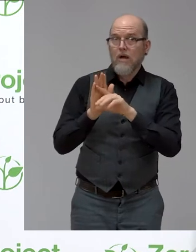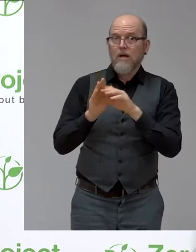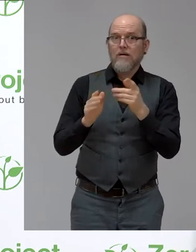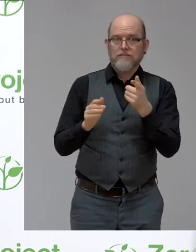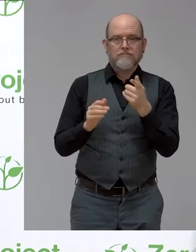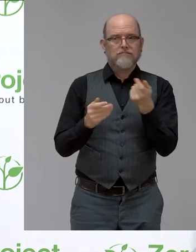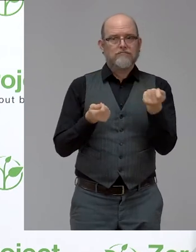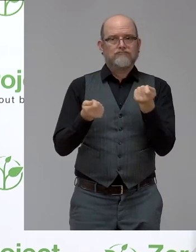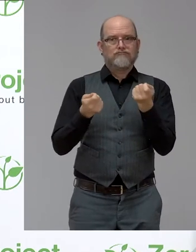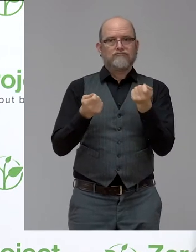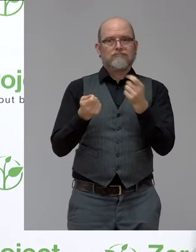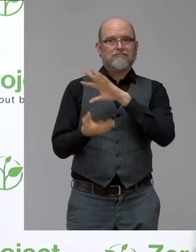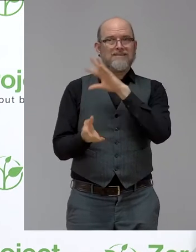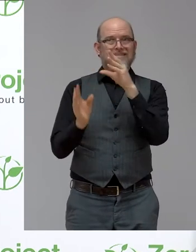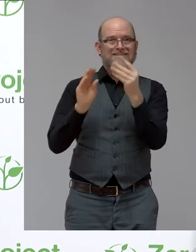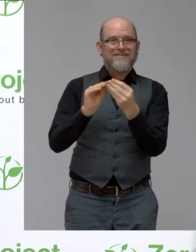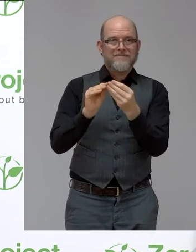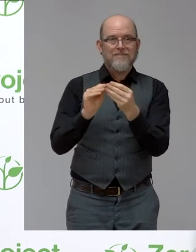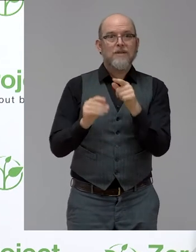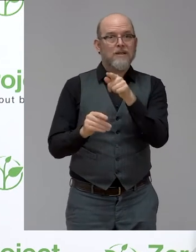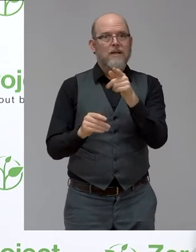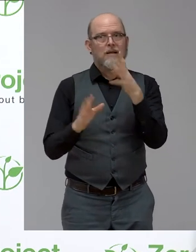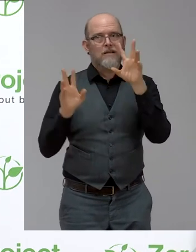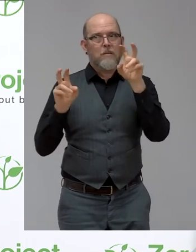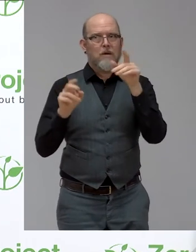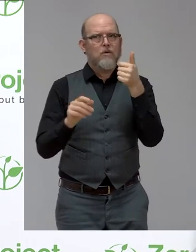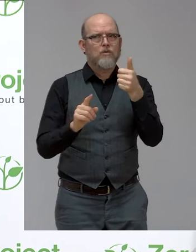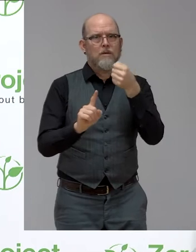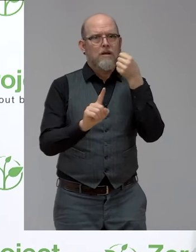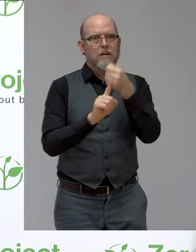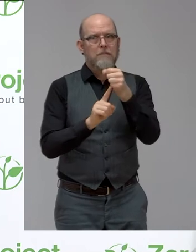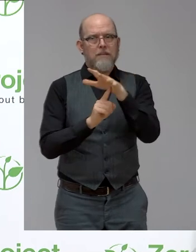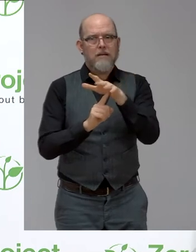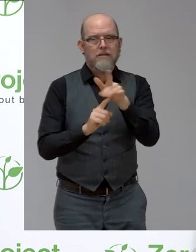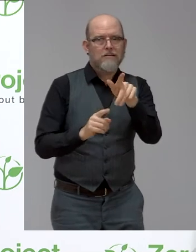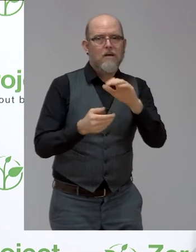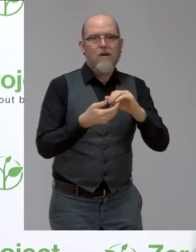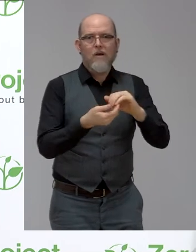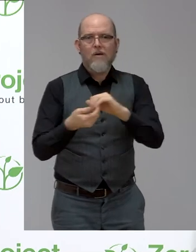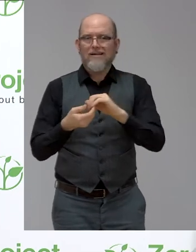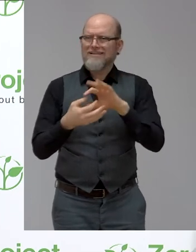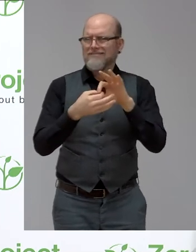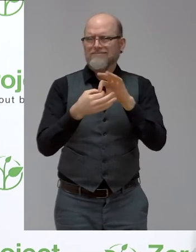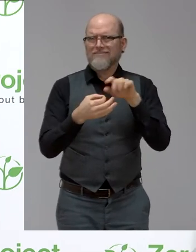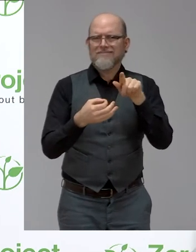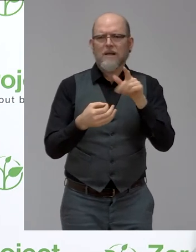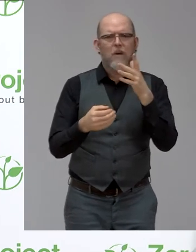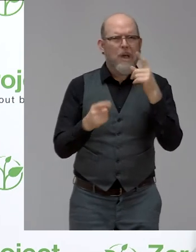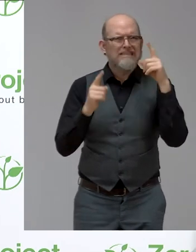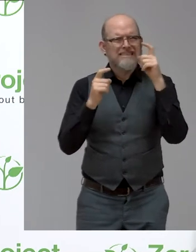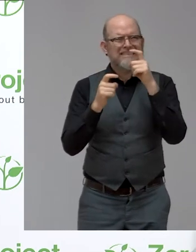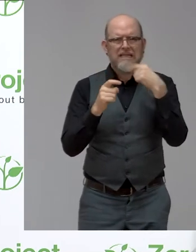of society. They're sometimes not so easy to detect, but we think we have a good selection of best